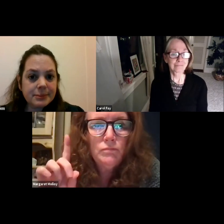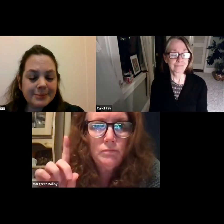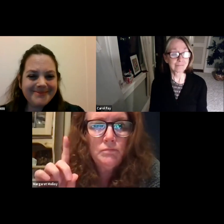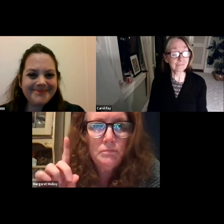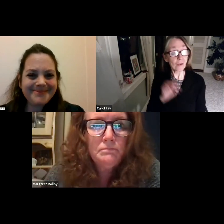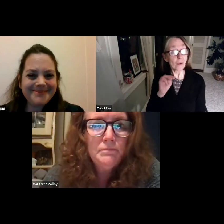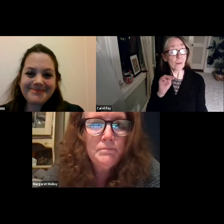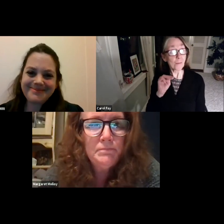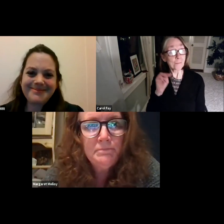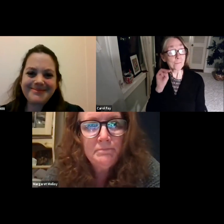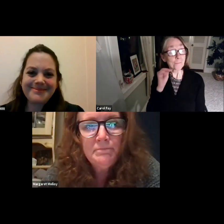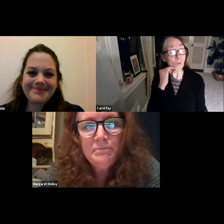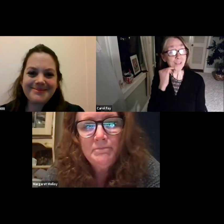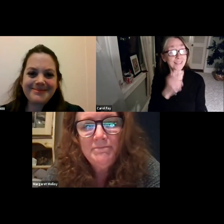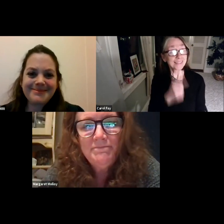Margie?